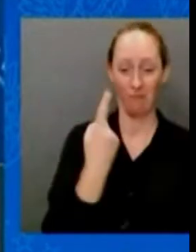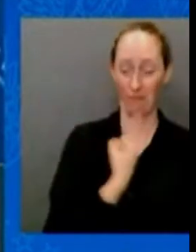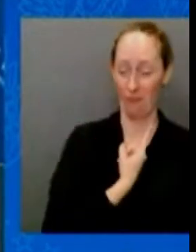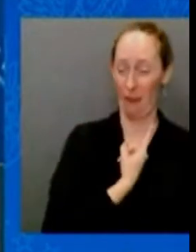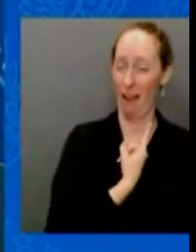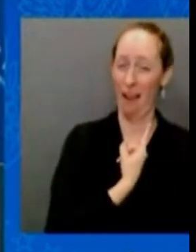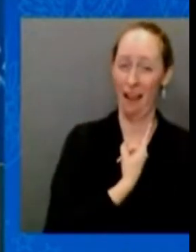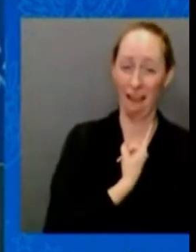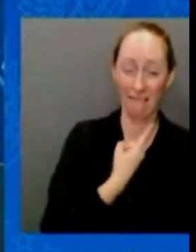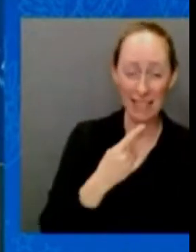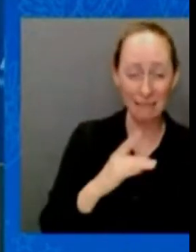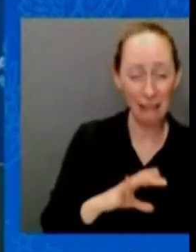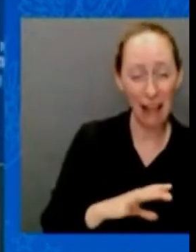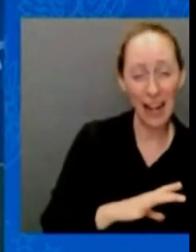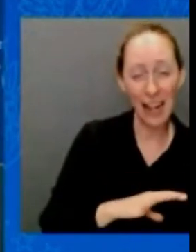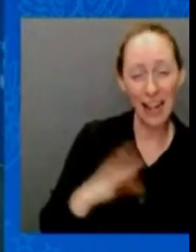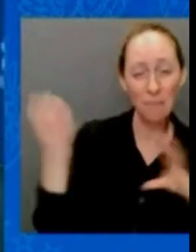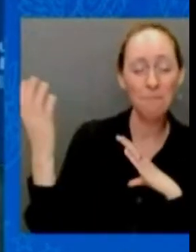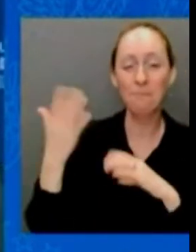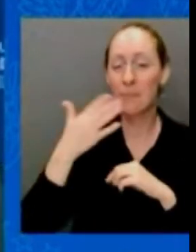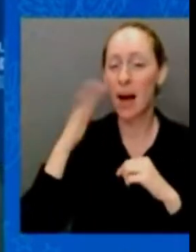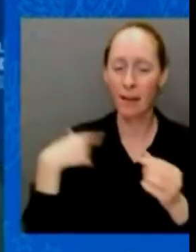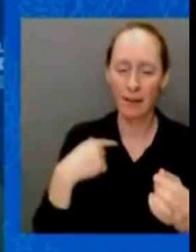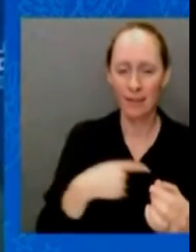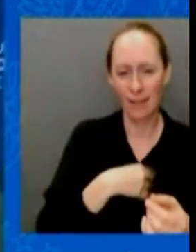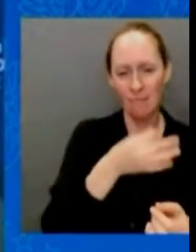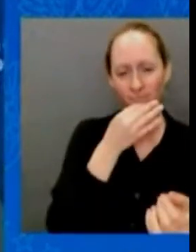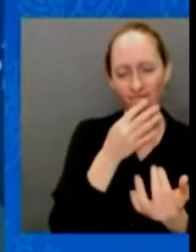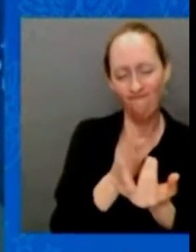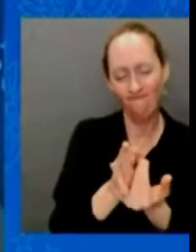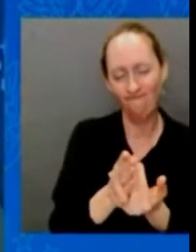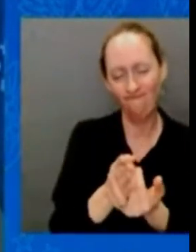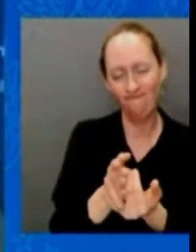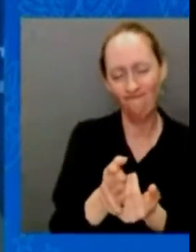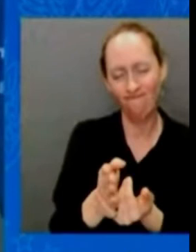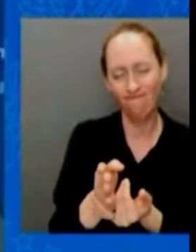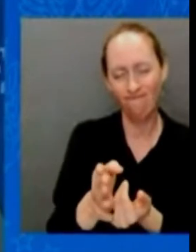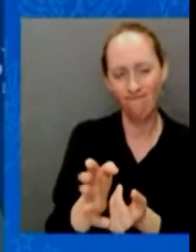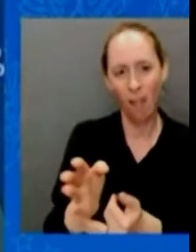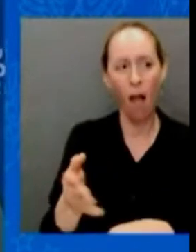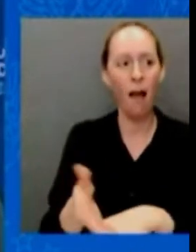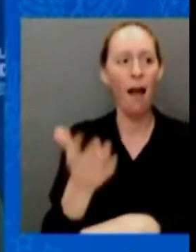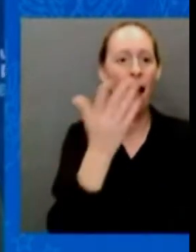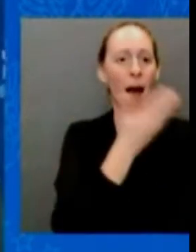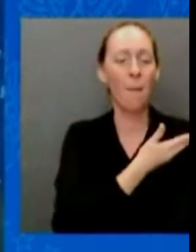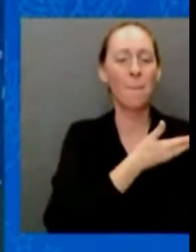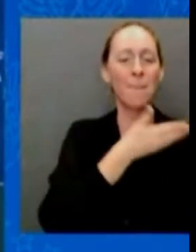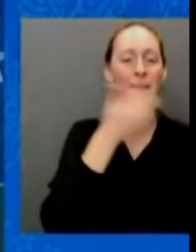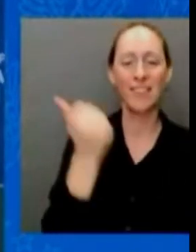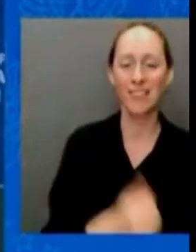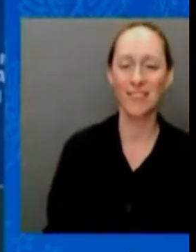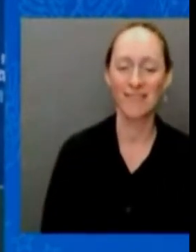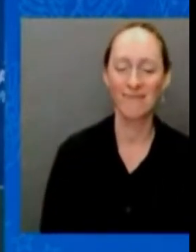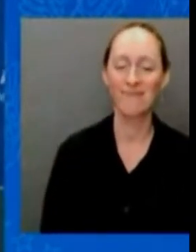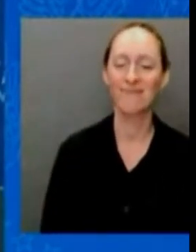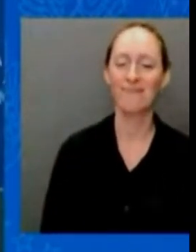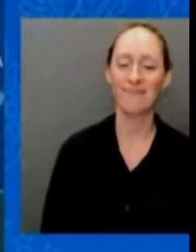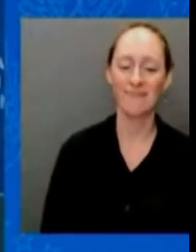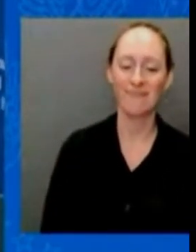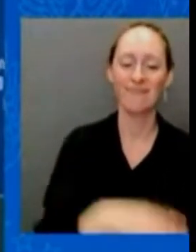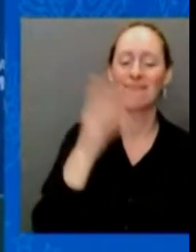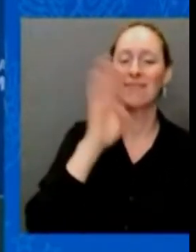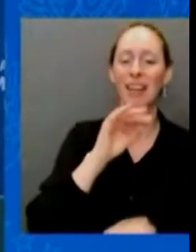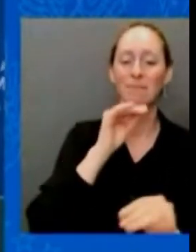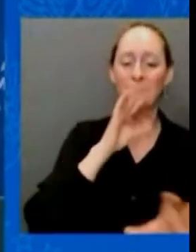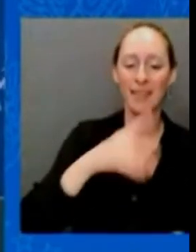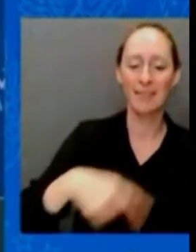crisis. And folks, we're going to do it again. God bless you all, and may God protect our troops. And I want to invite my